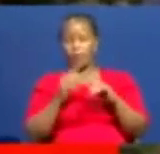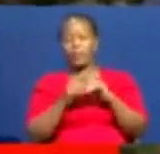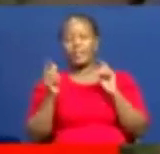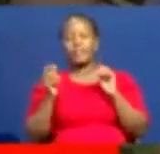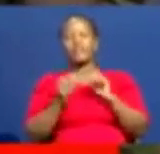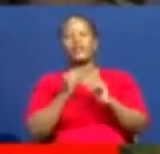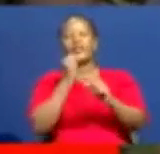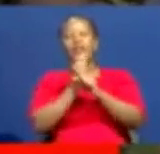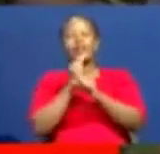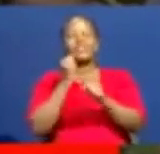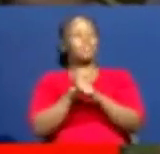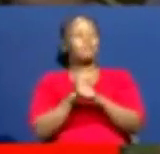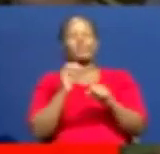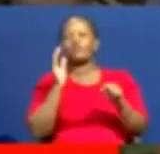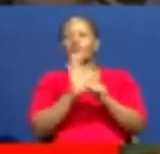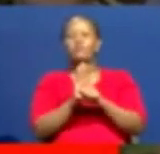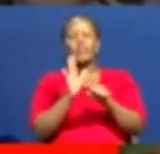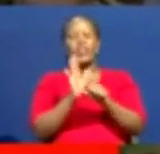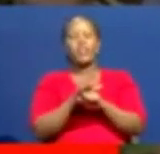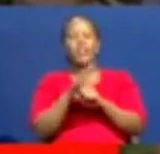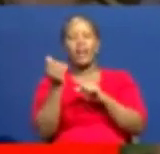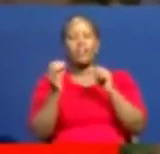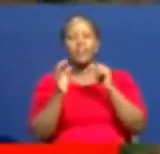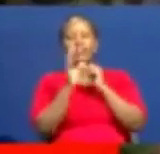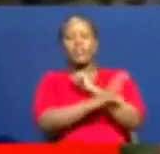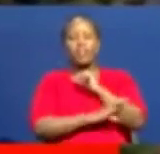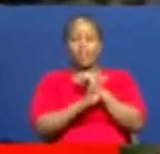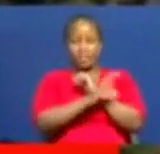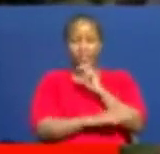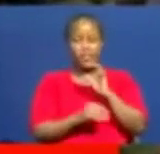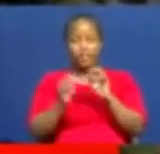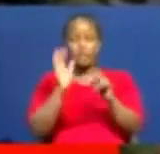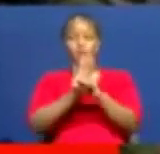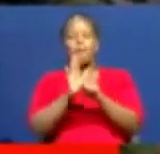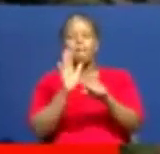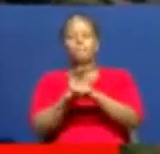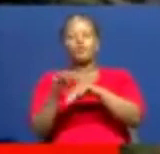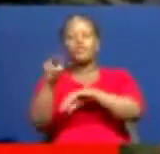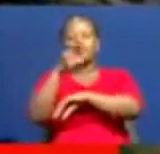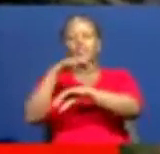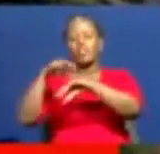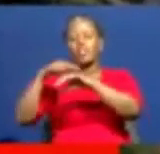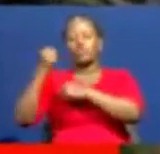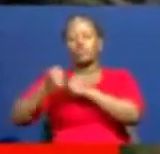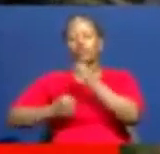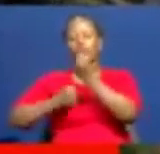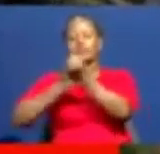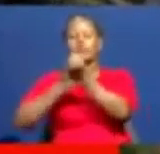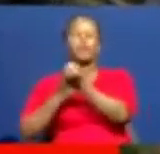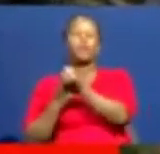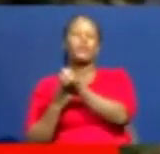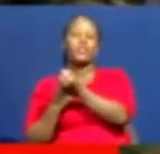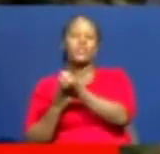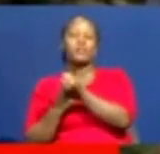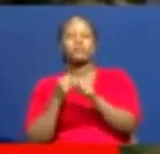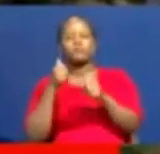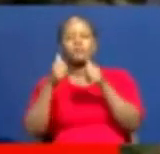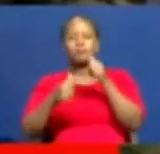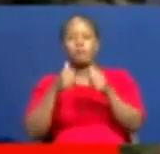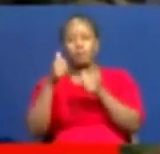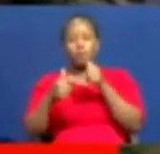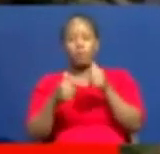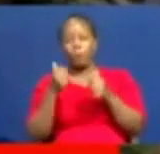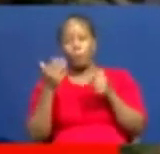assignment of many countries, a multinational support assignment that will